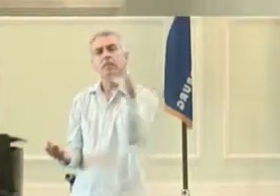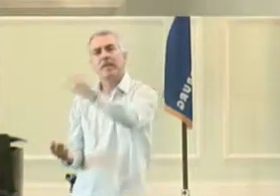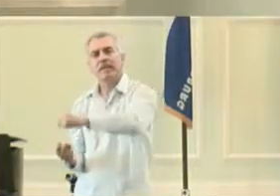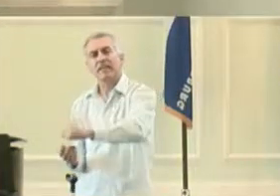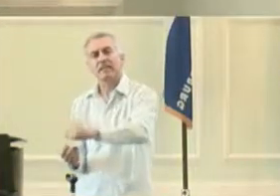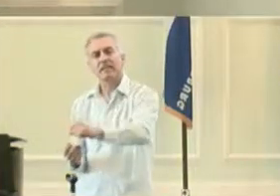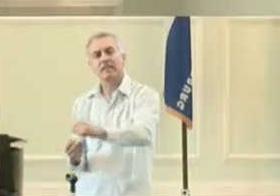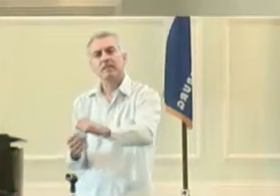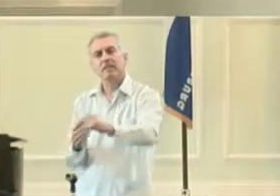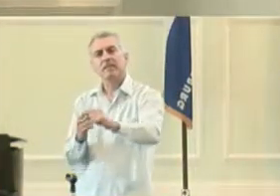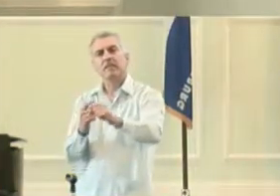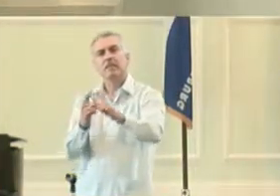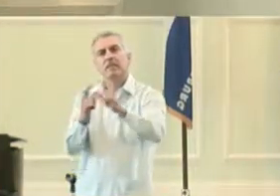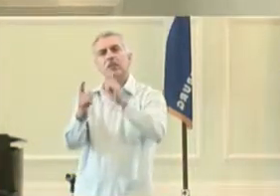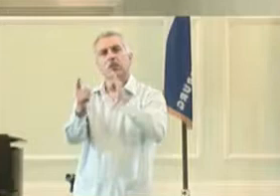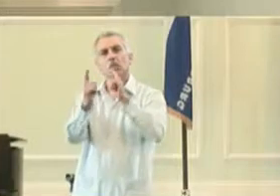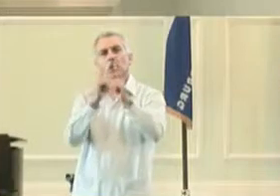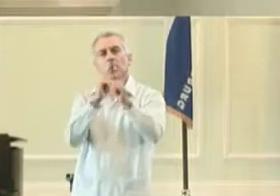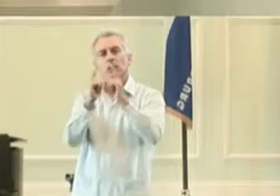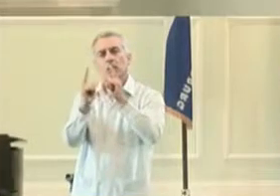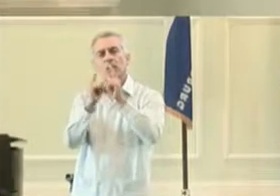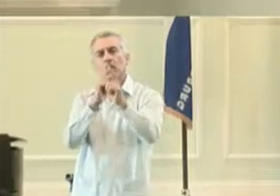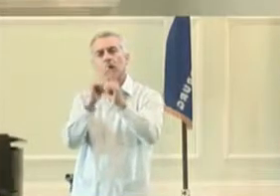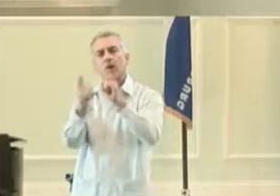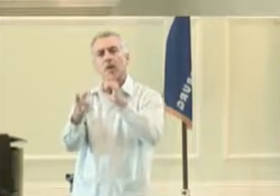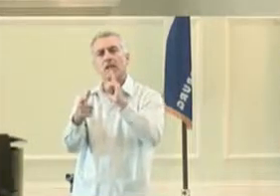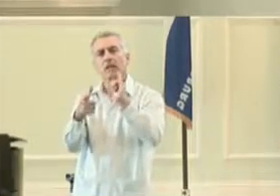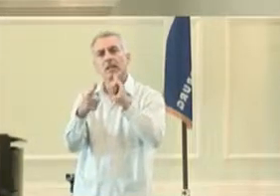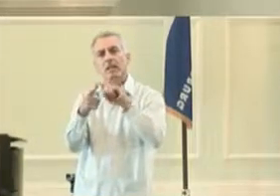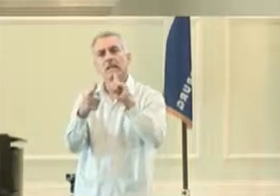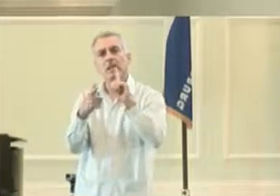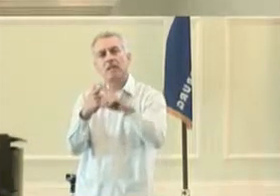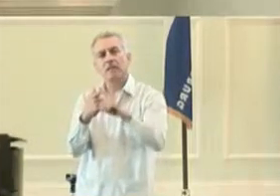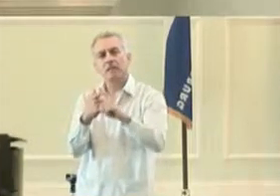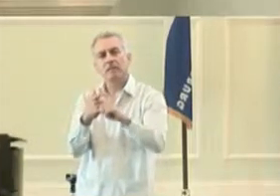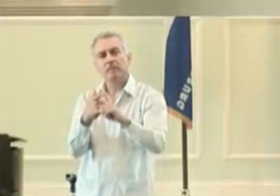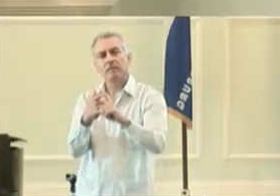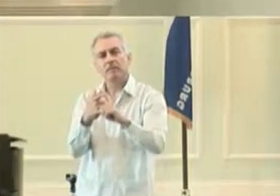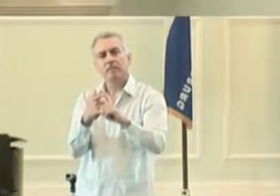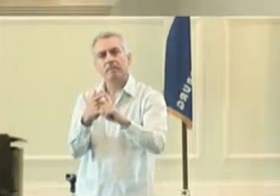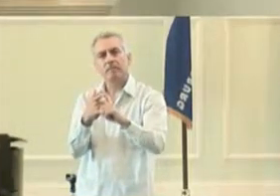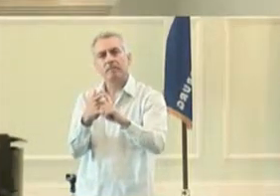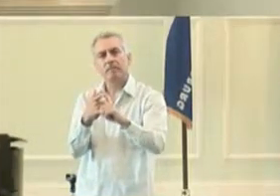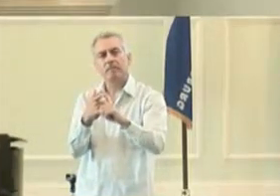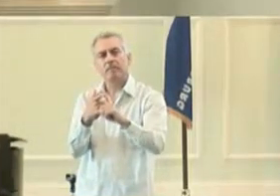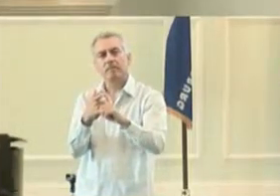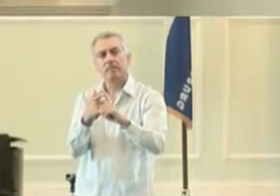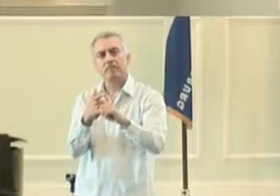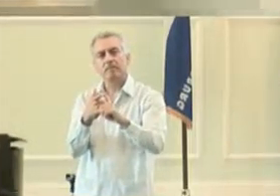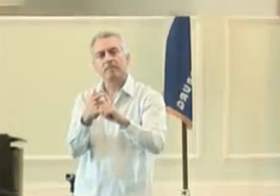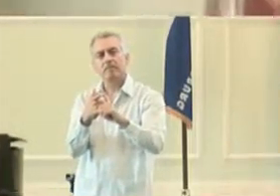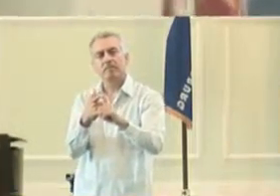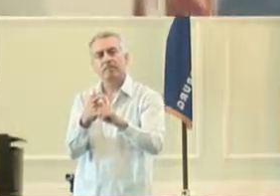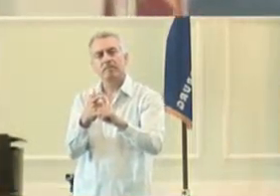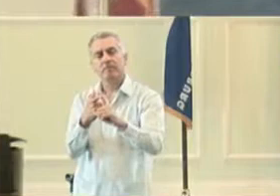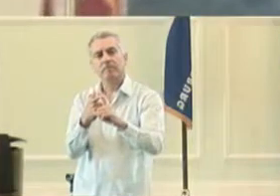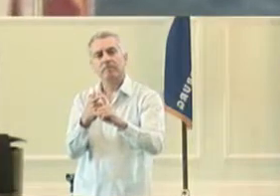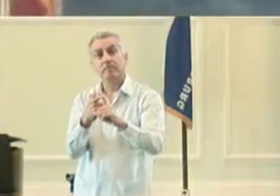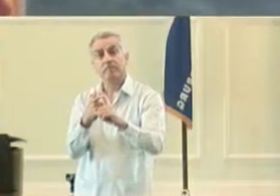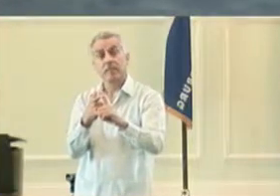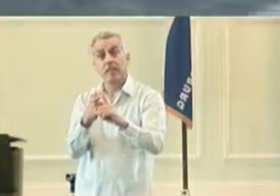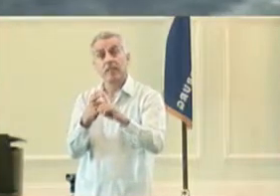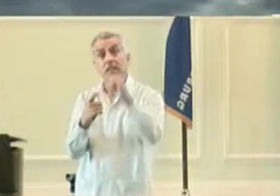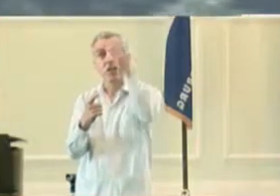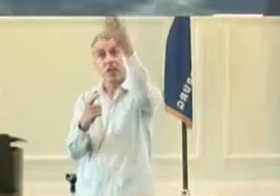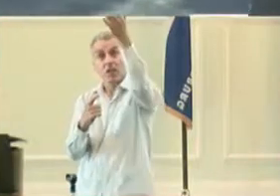talking to God at any time in our life. And be ready, when you talk to him, he is going to